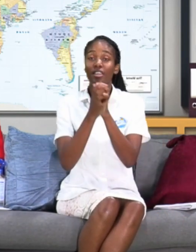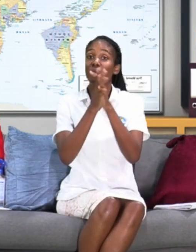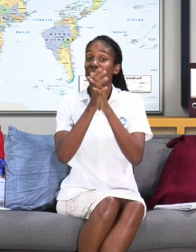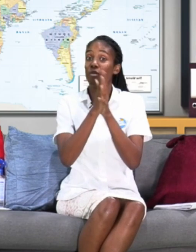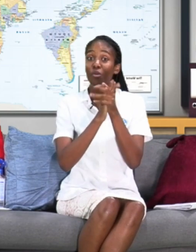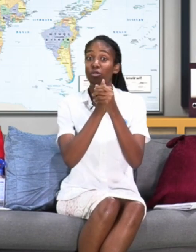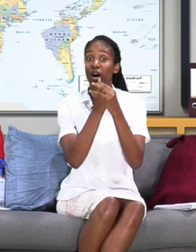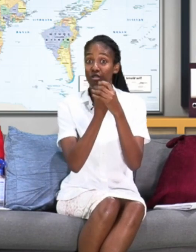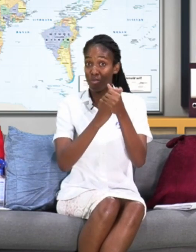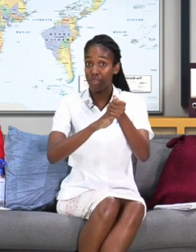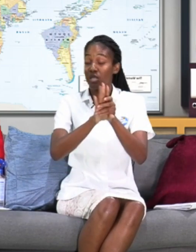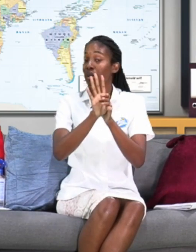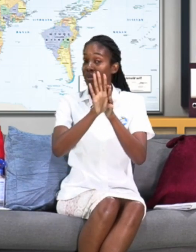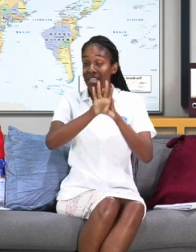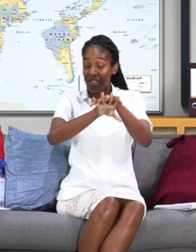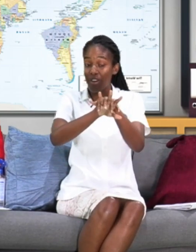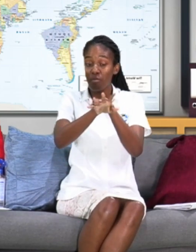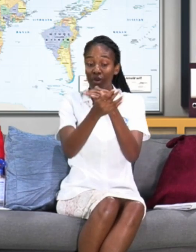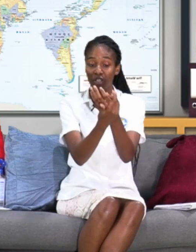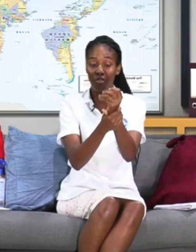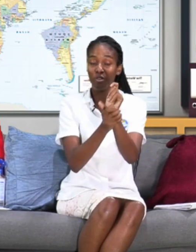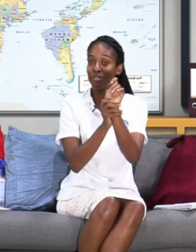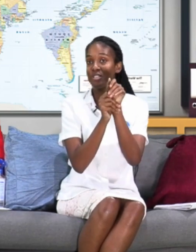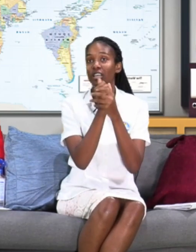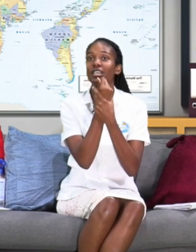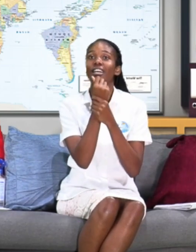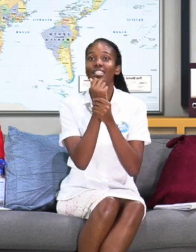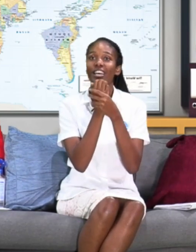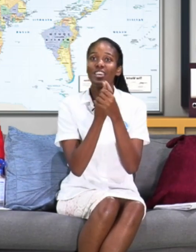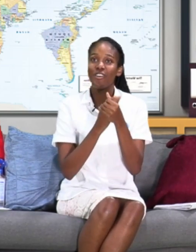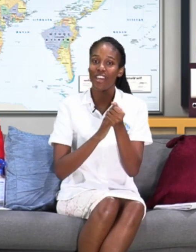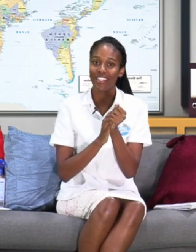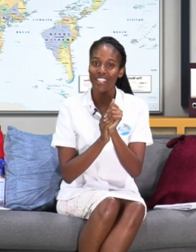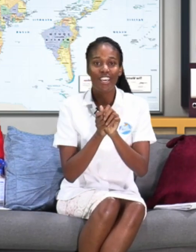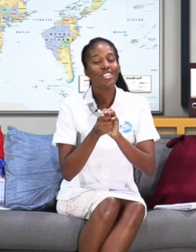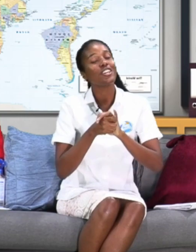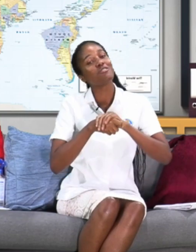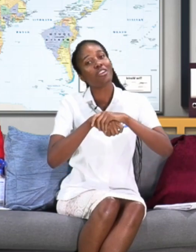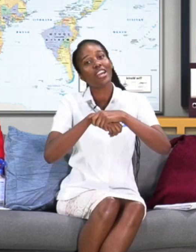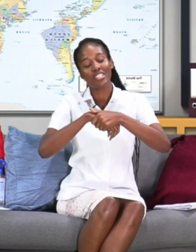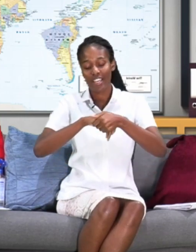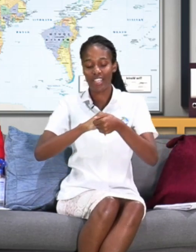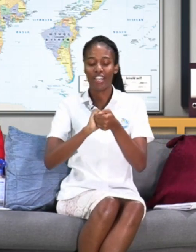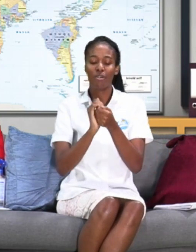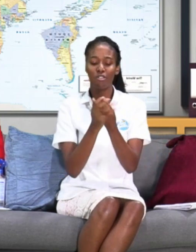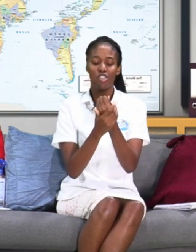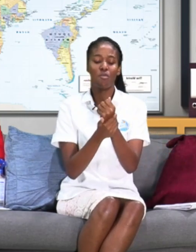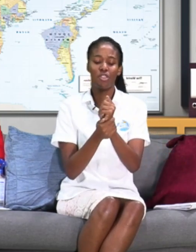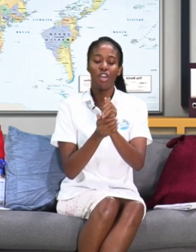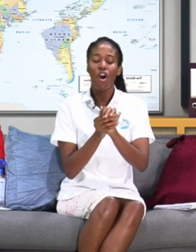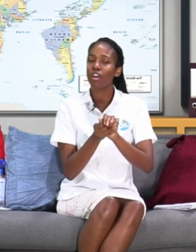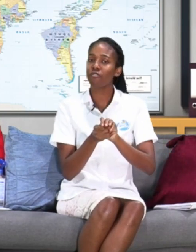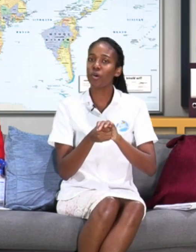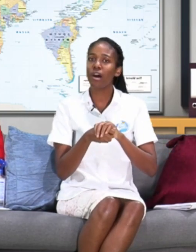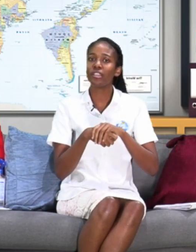I think by now we all know how to do this, but please, it's very important for you to sanitize your hands. So it's very exciting, and I want to share